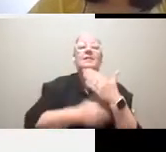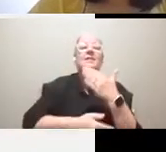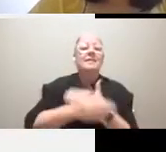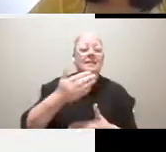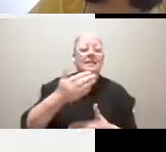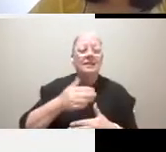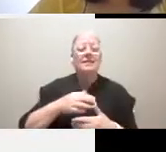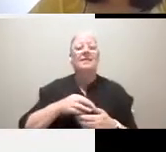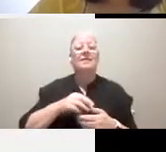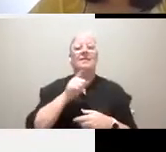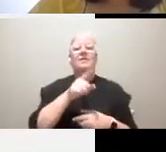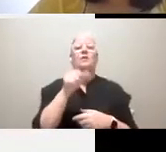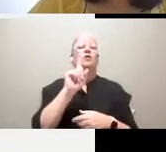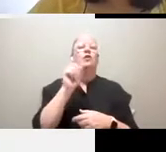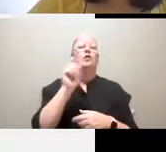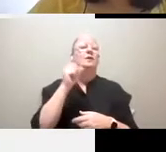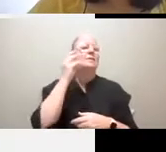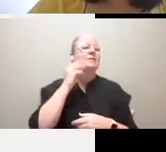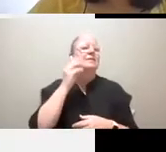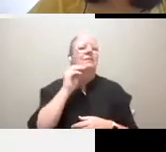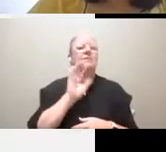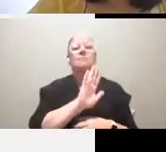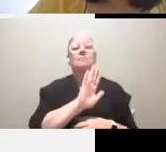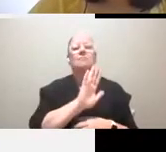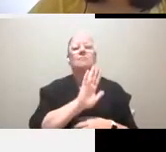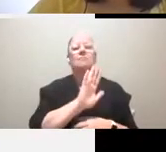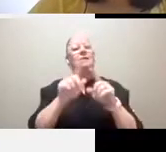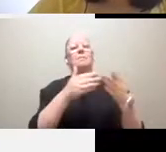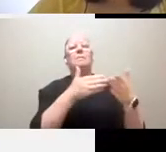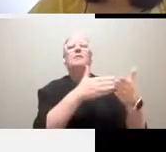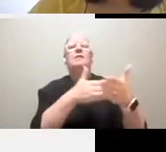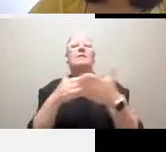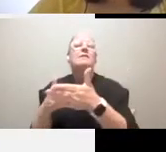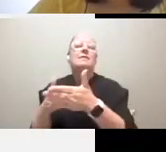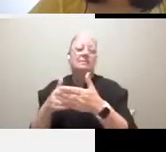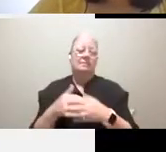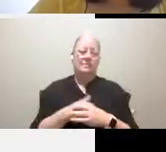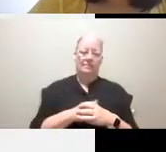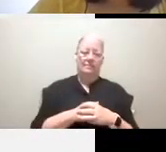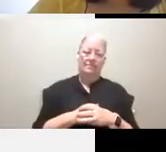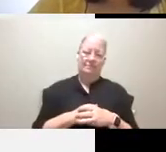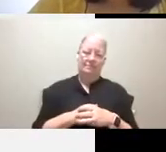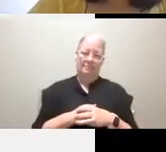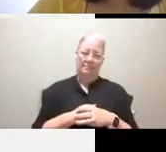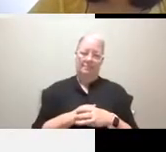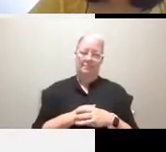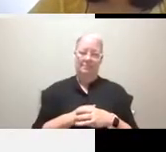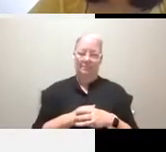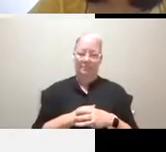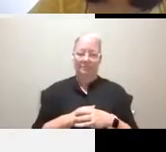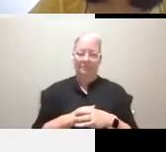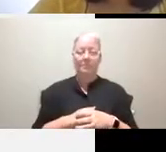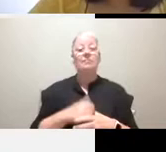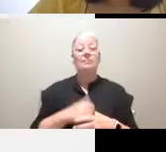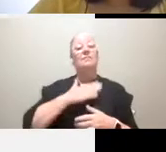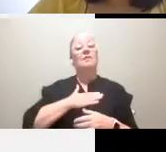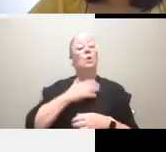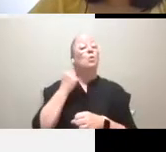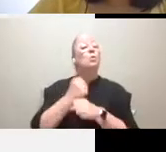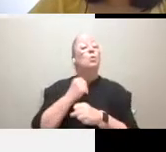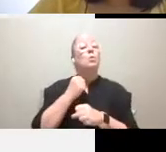experience those kind of barriers when they're doing their work. We do our work through peer